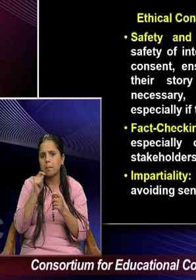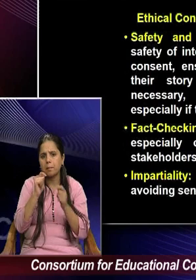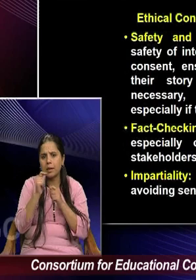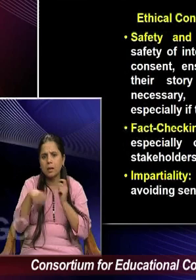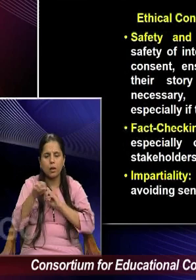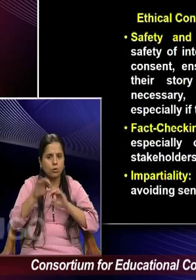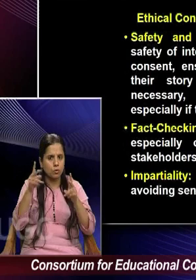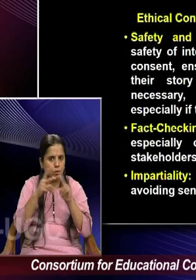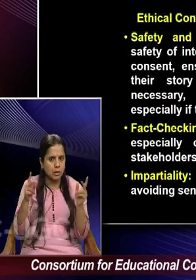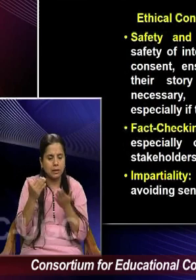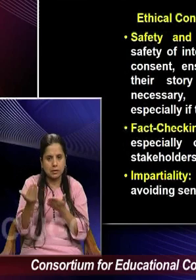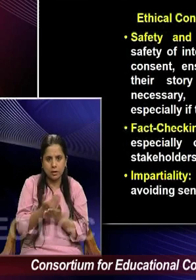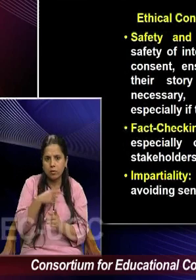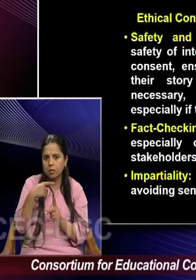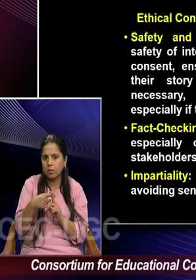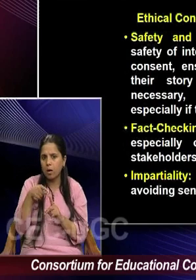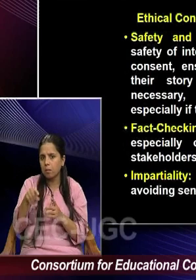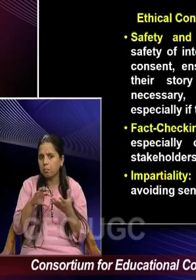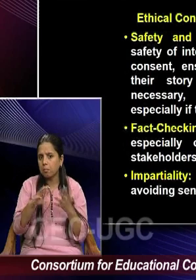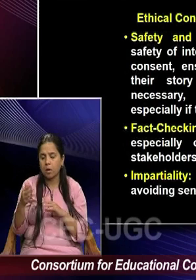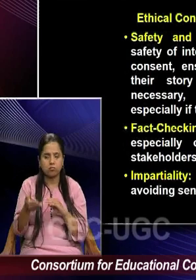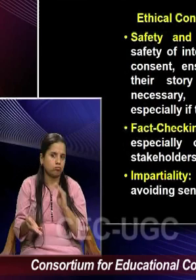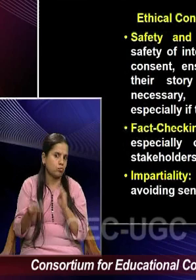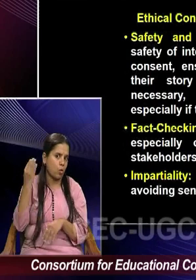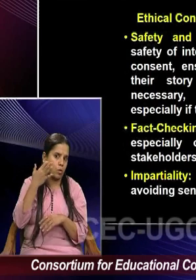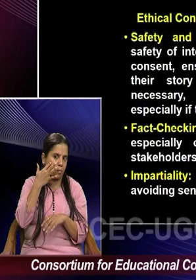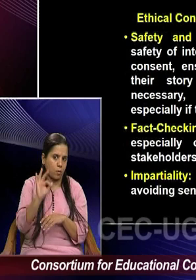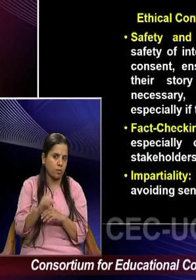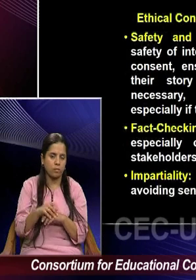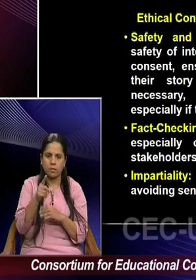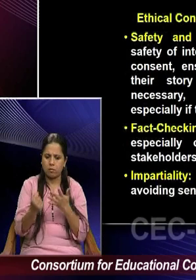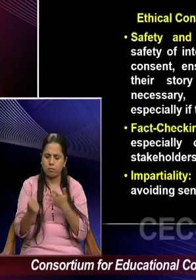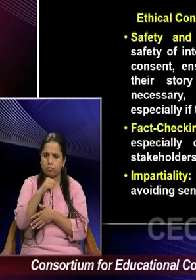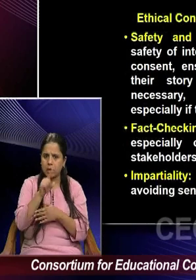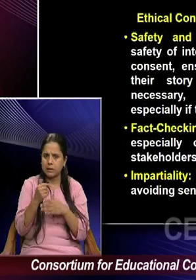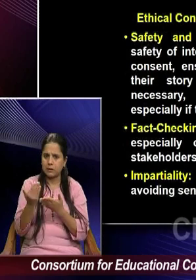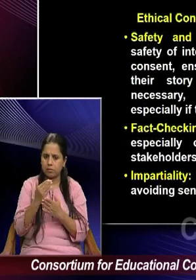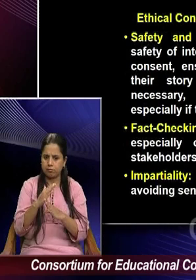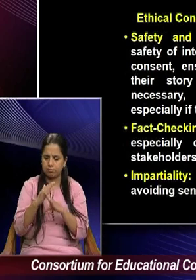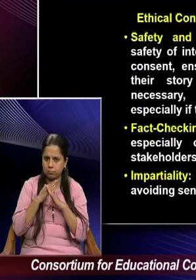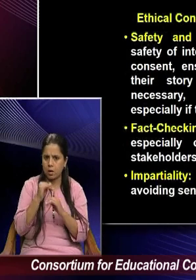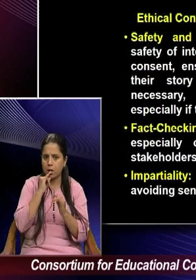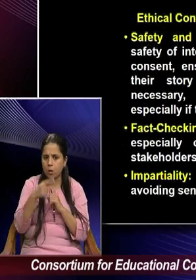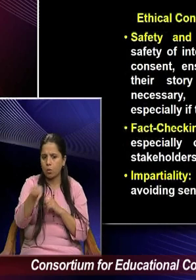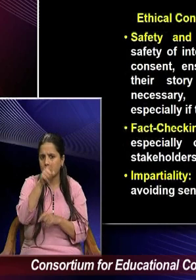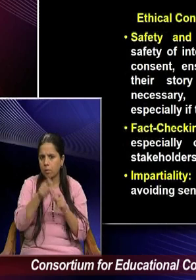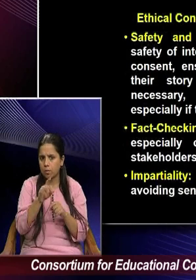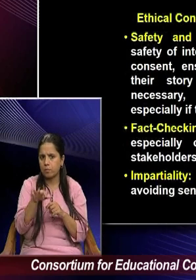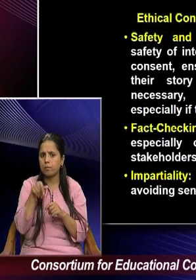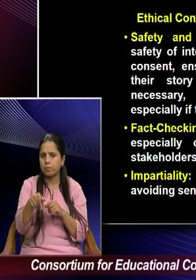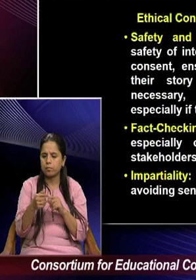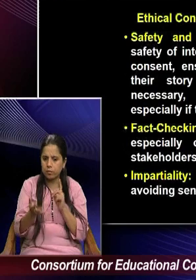platform. Safety and production is the utmost important. Prioritize the safety of interviewees.